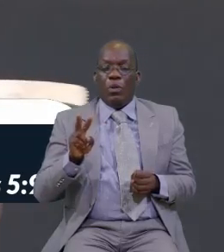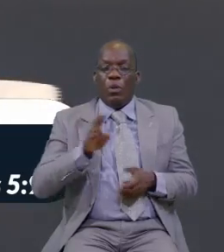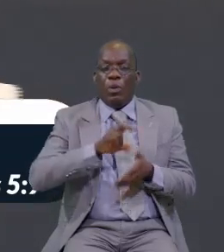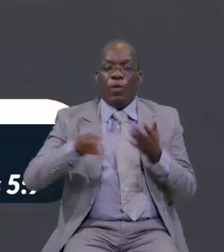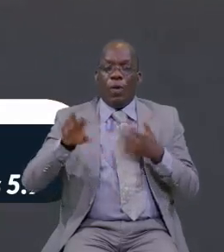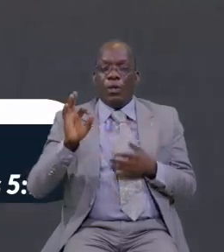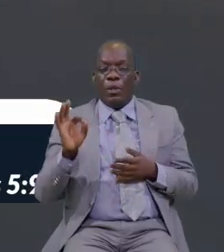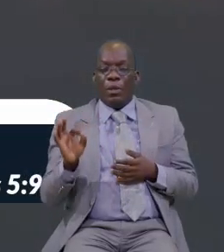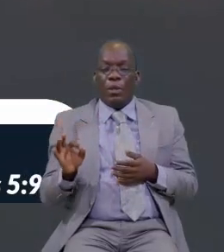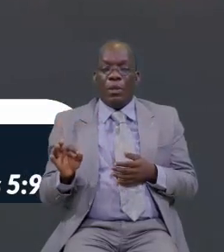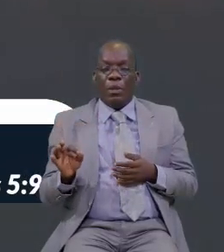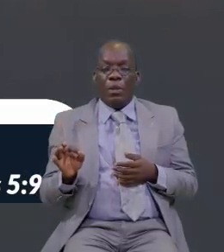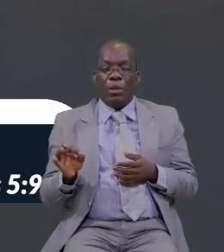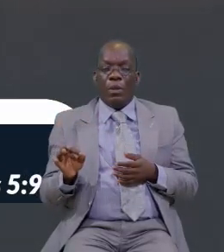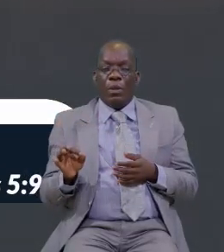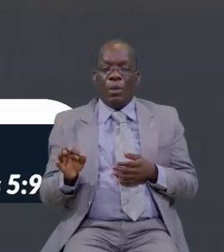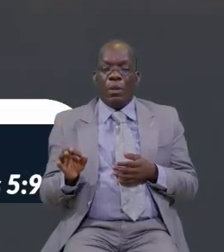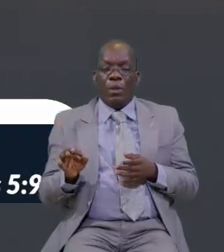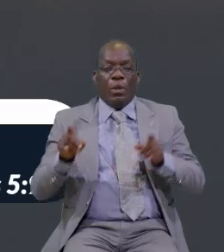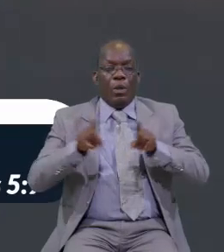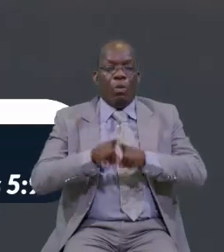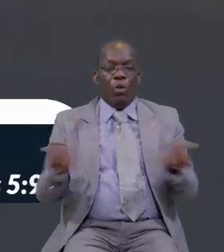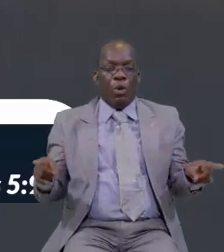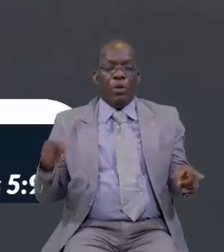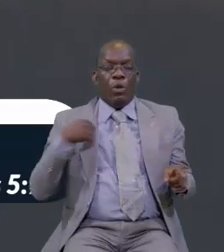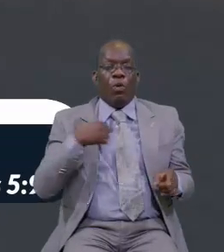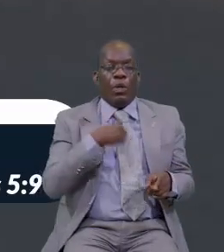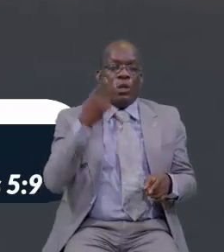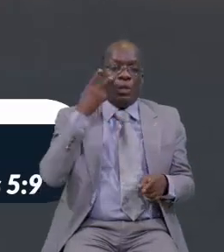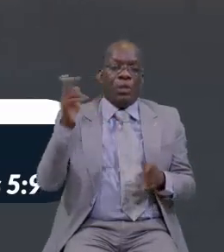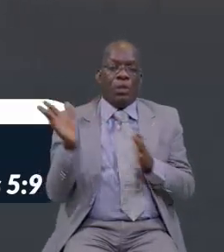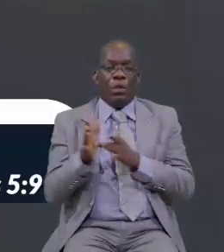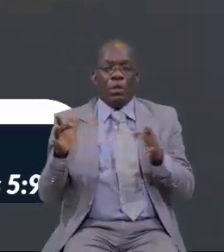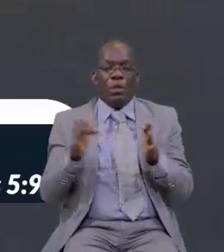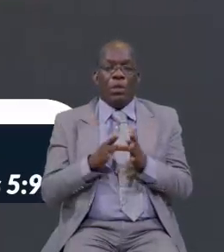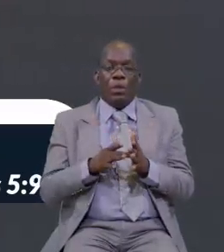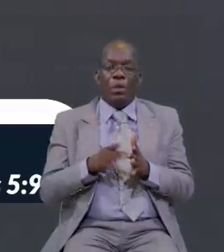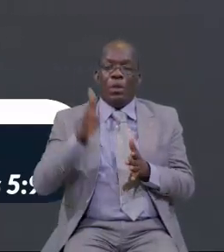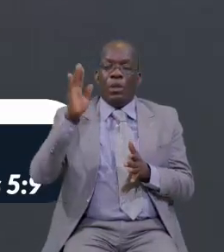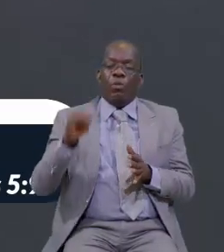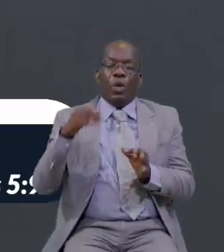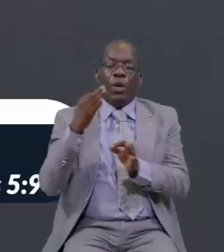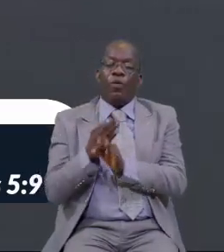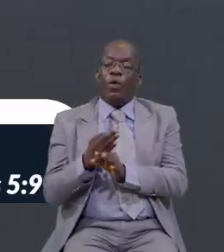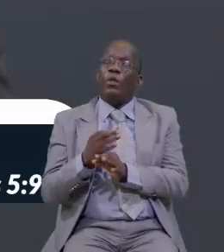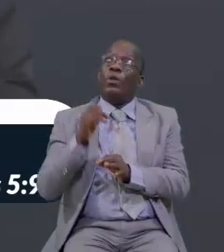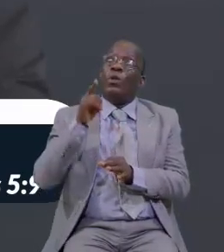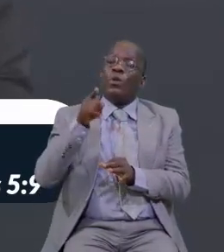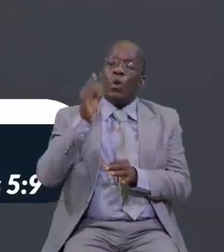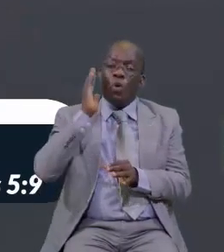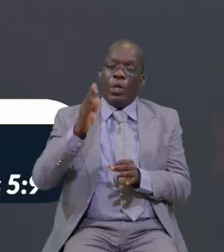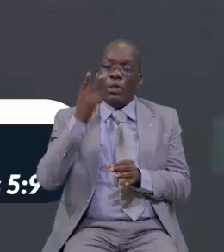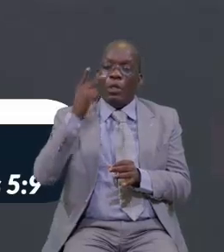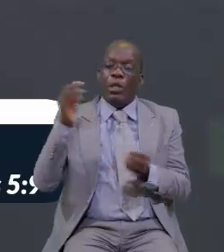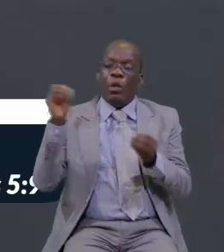It says, but we see Jesus. By faith, you see more of Jesus today.